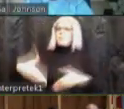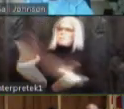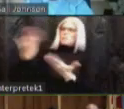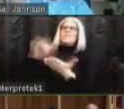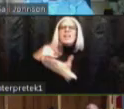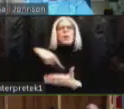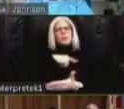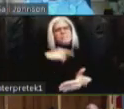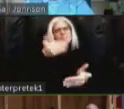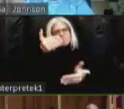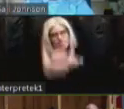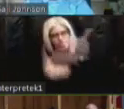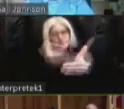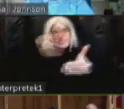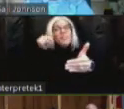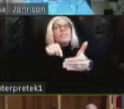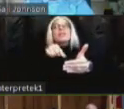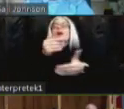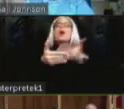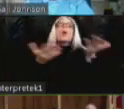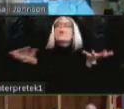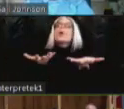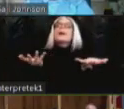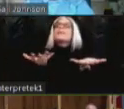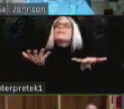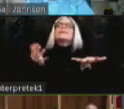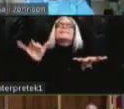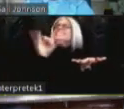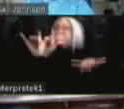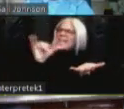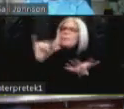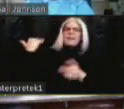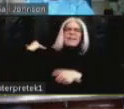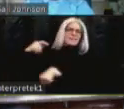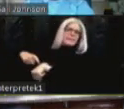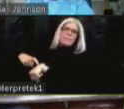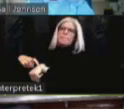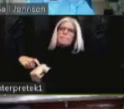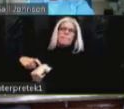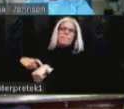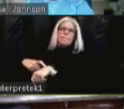sent to the manager last time. Okay, there's a motion. Is there a second?